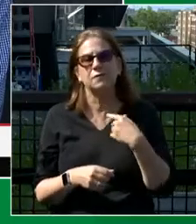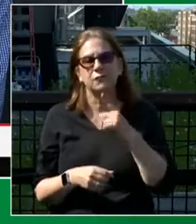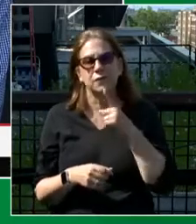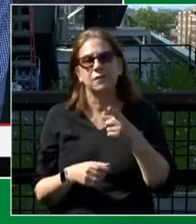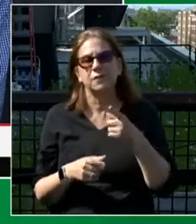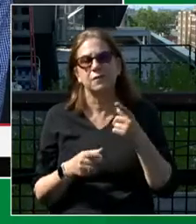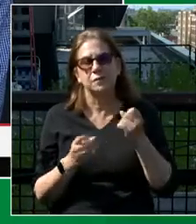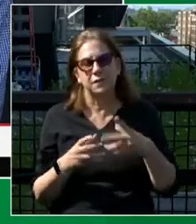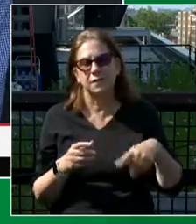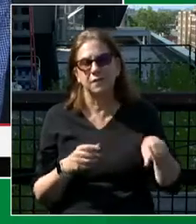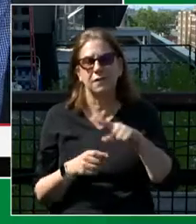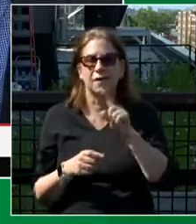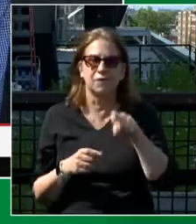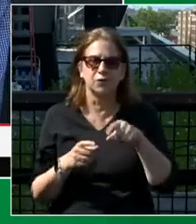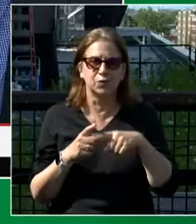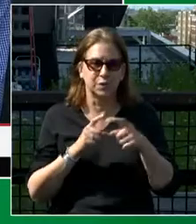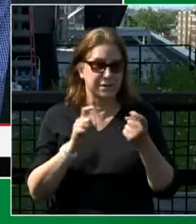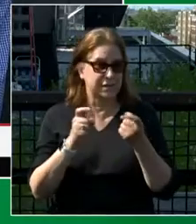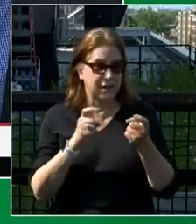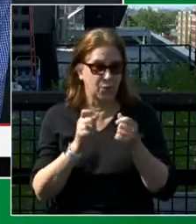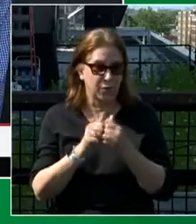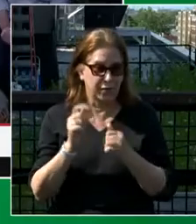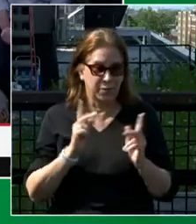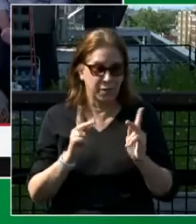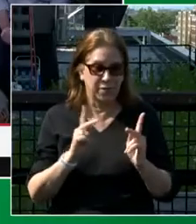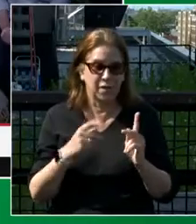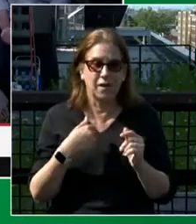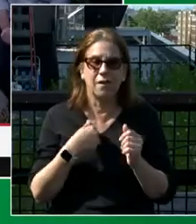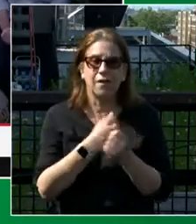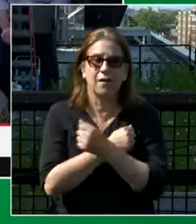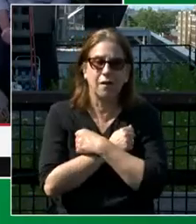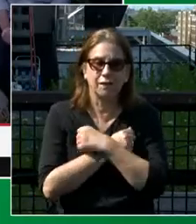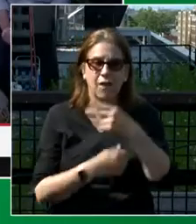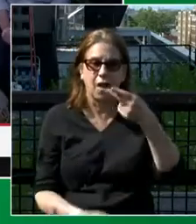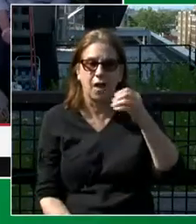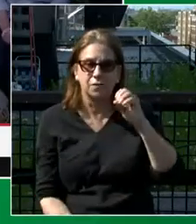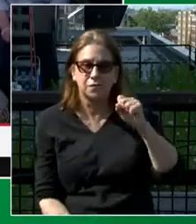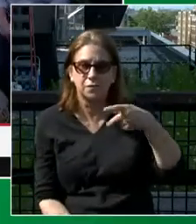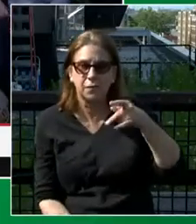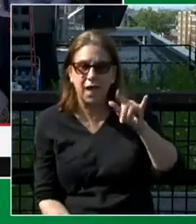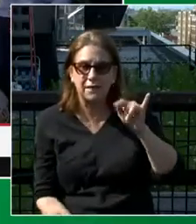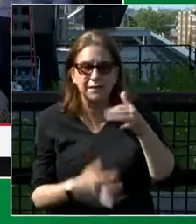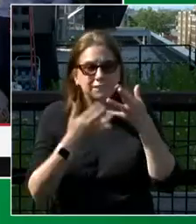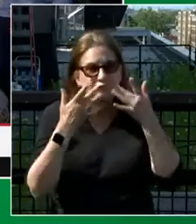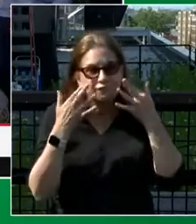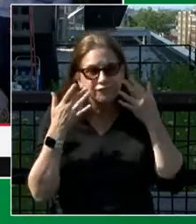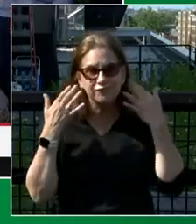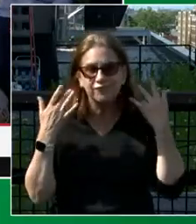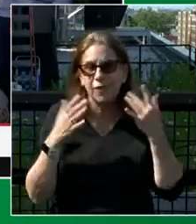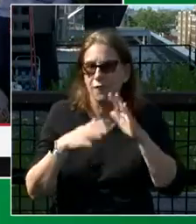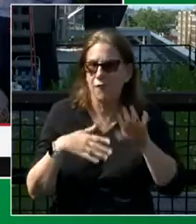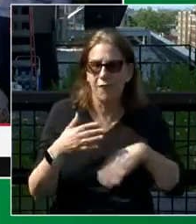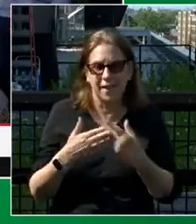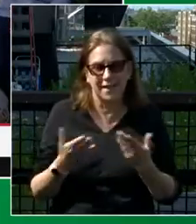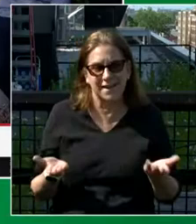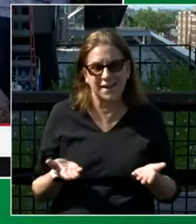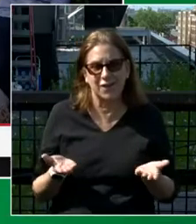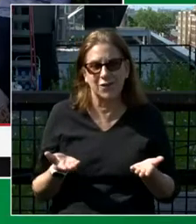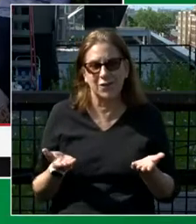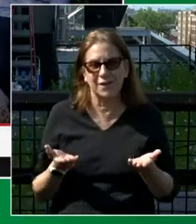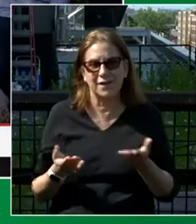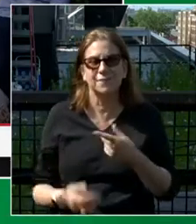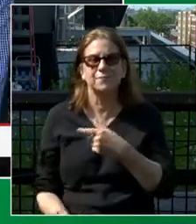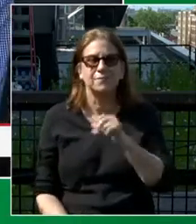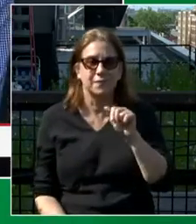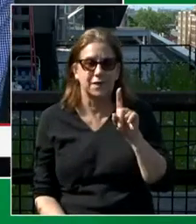part of it. Well, after starting with Help Me, that was a really nice way. Andrew? Yeah, I would say that we're